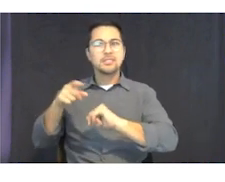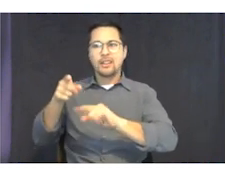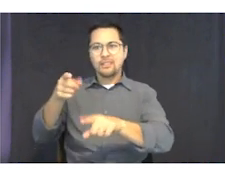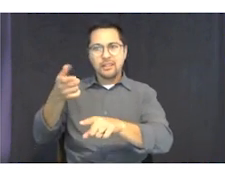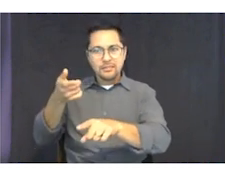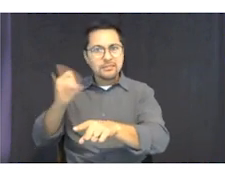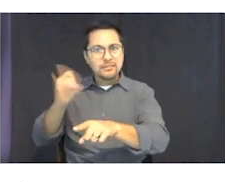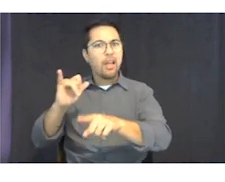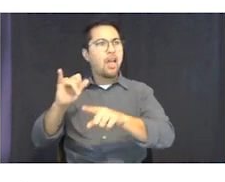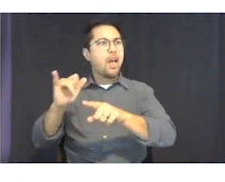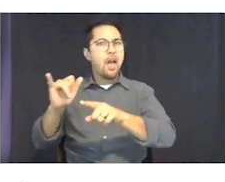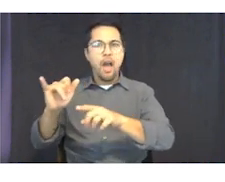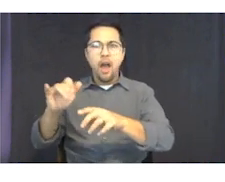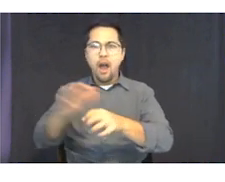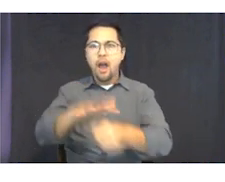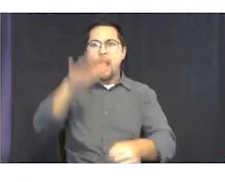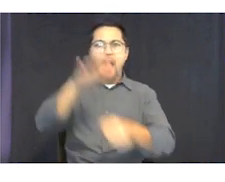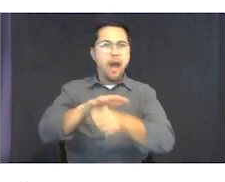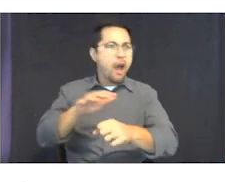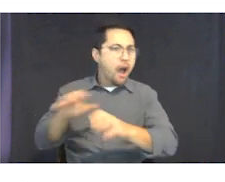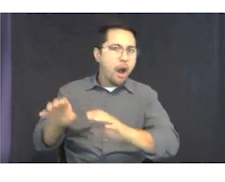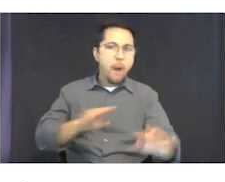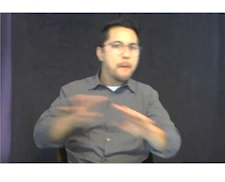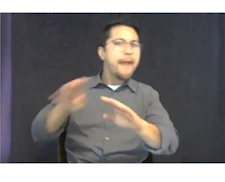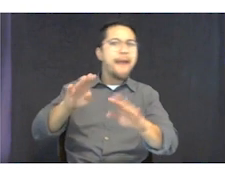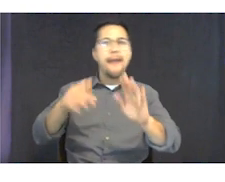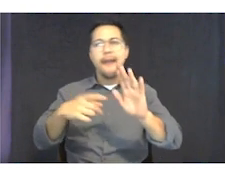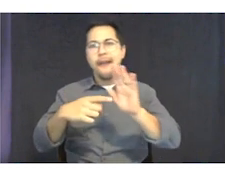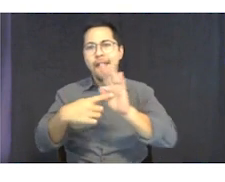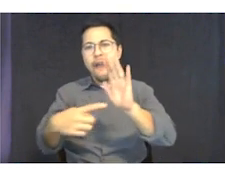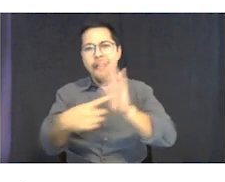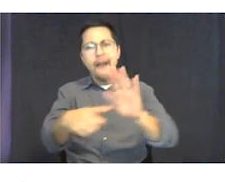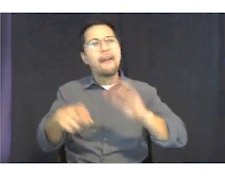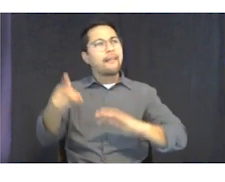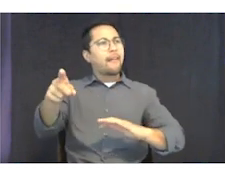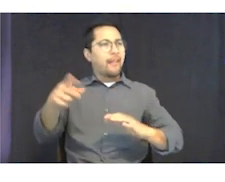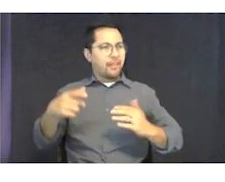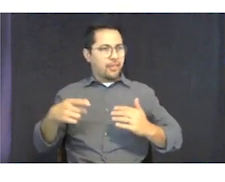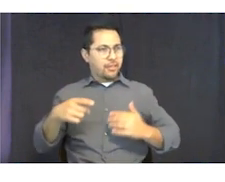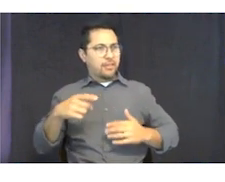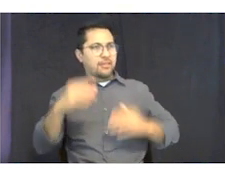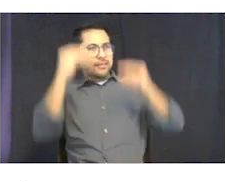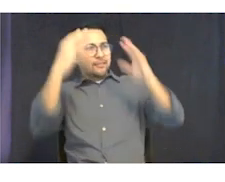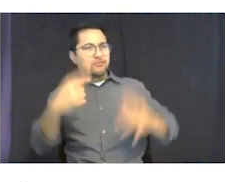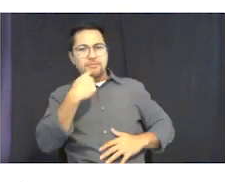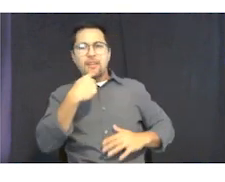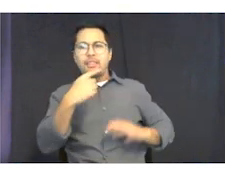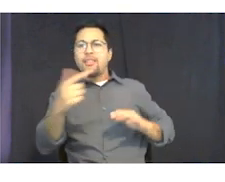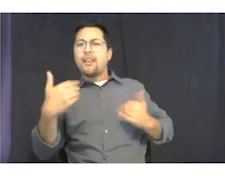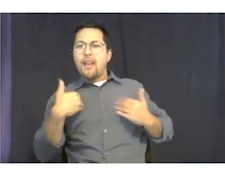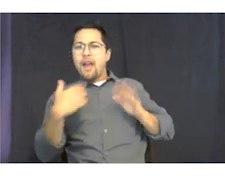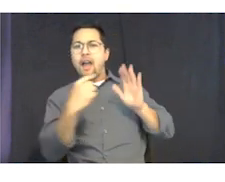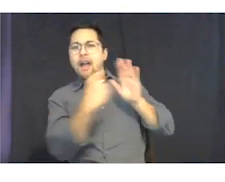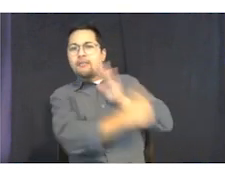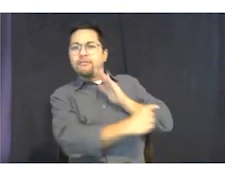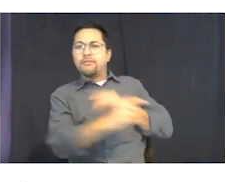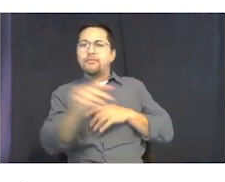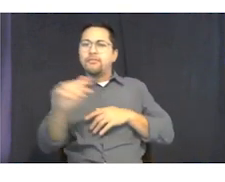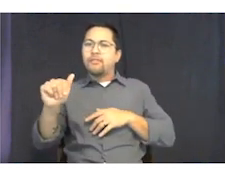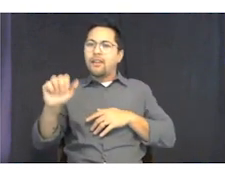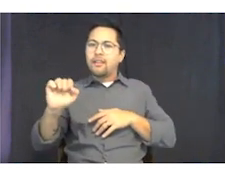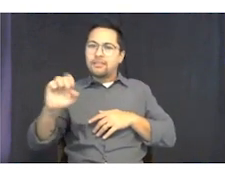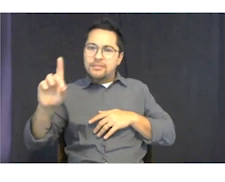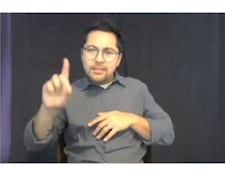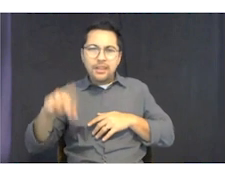and my school, their teacher says that they have the diagnosis, they're on the spectrum per se, or they have a